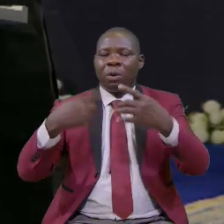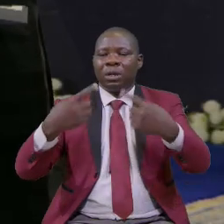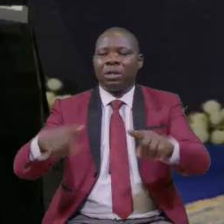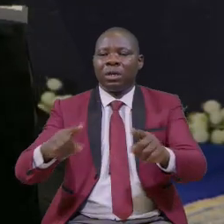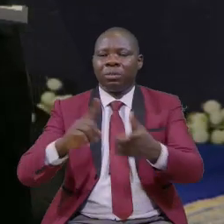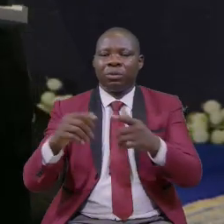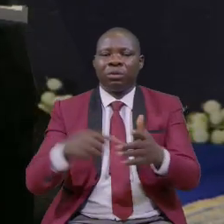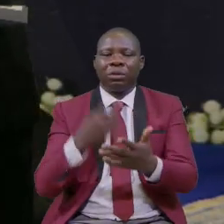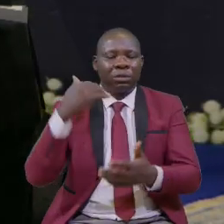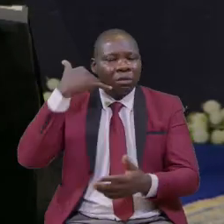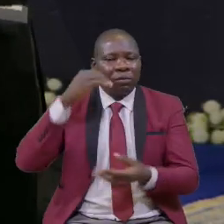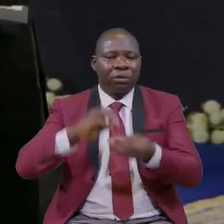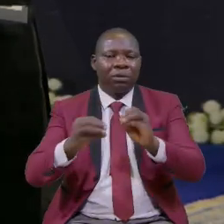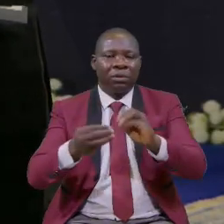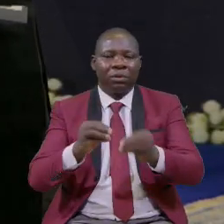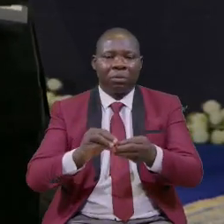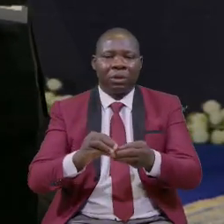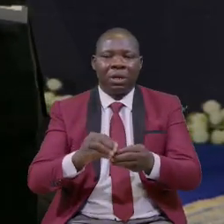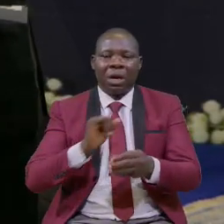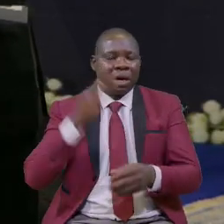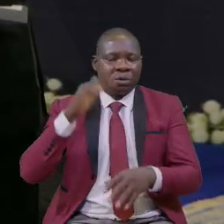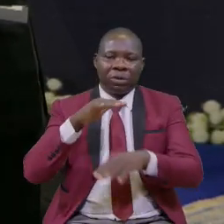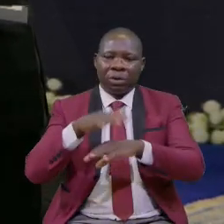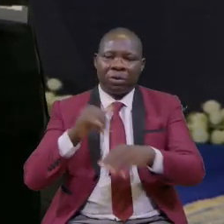telephone number I'm calling now,